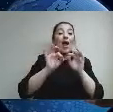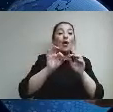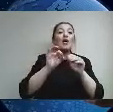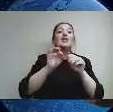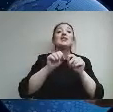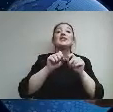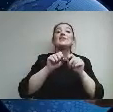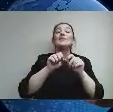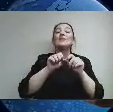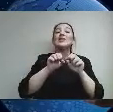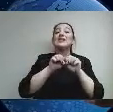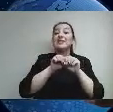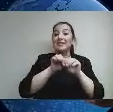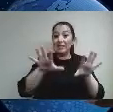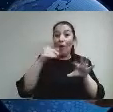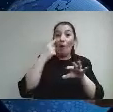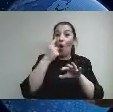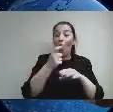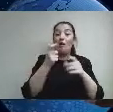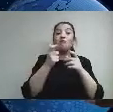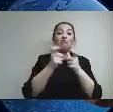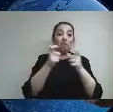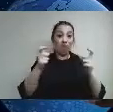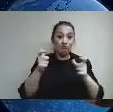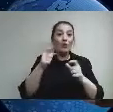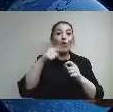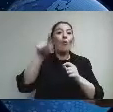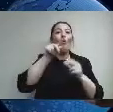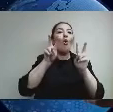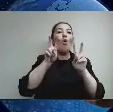this area, and then